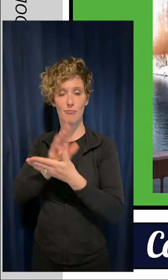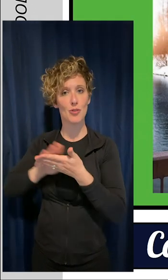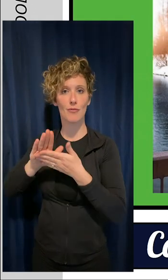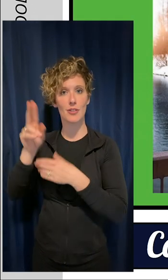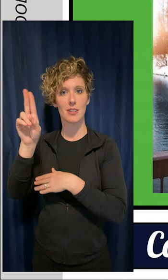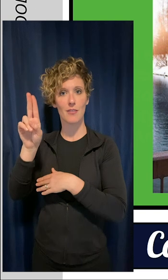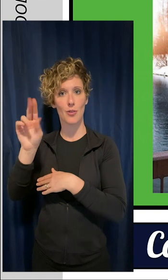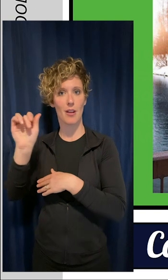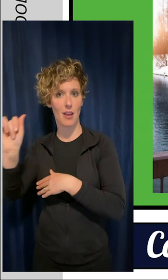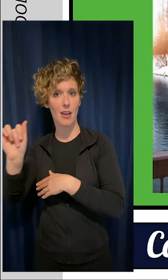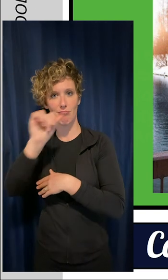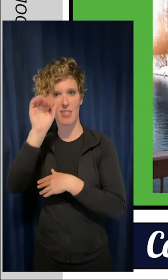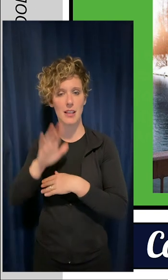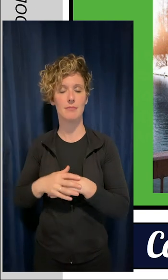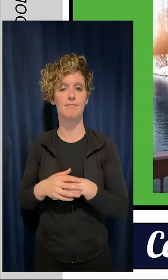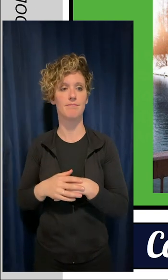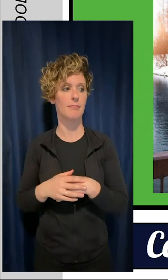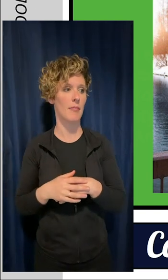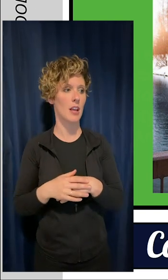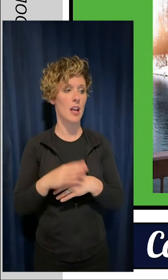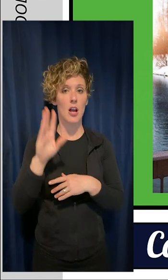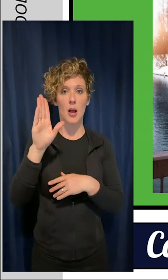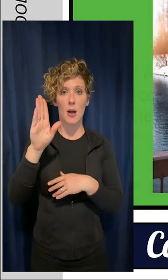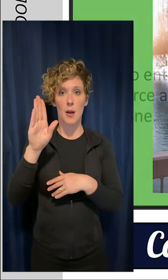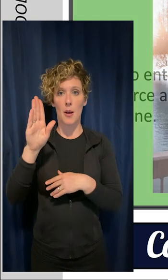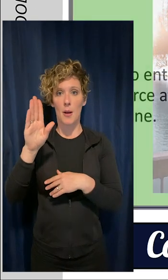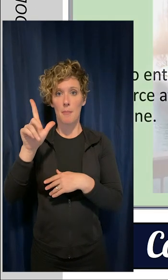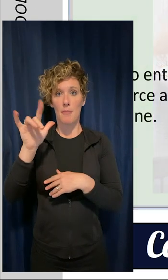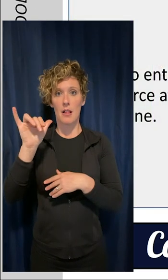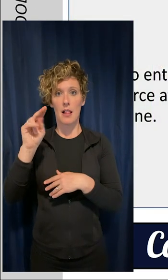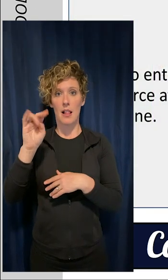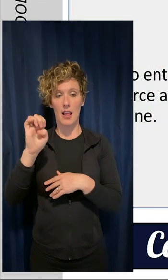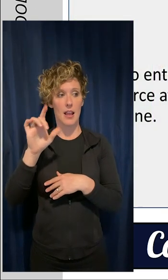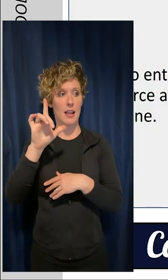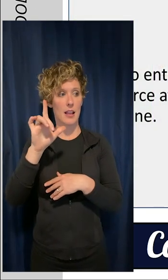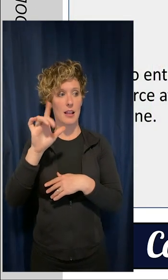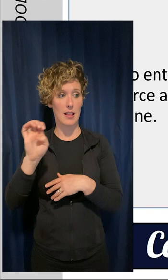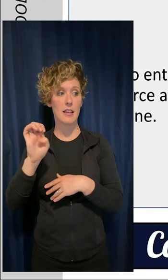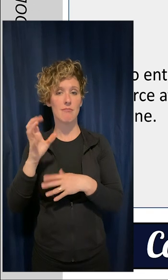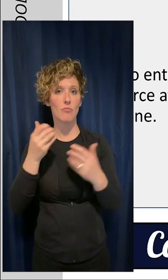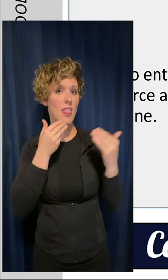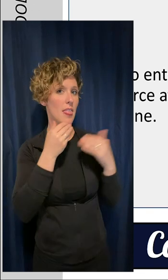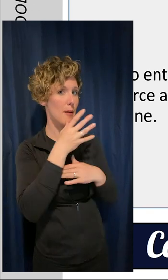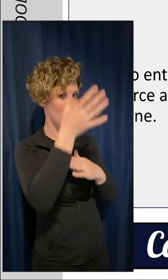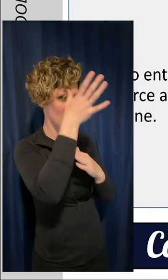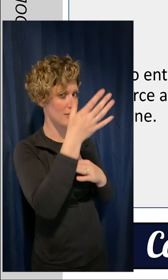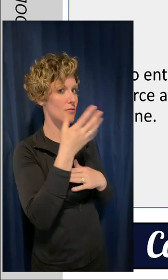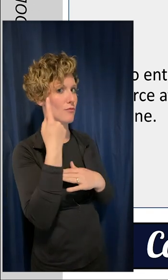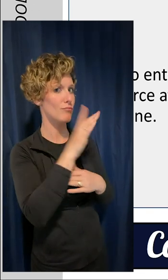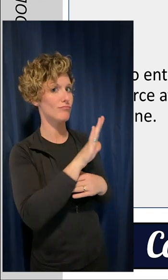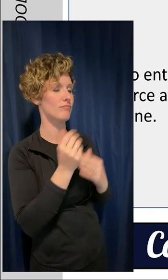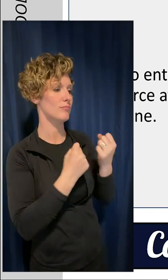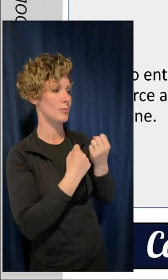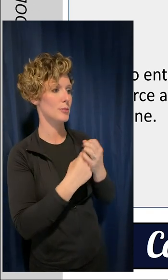Blaine Lee would like to thank his parents and Kim for all of their support. In the future, Blaine plans to enter the workforce at